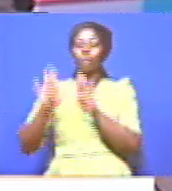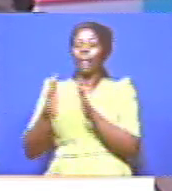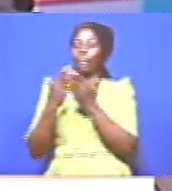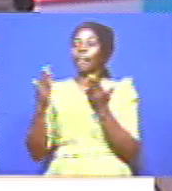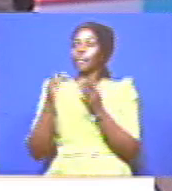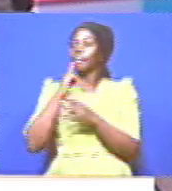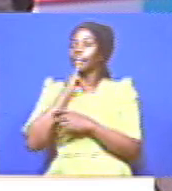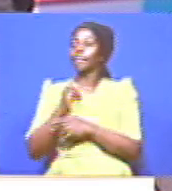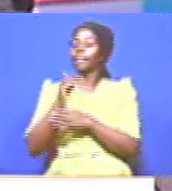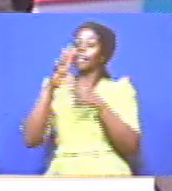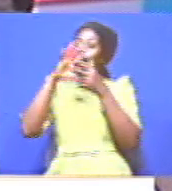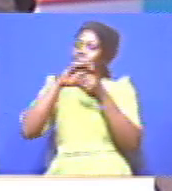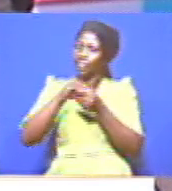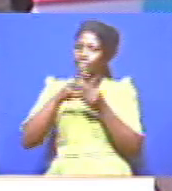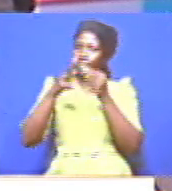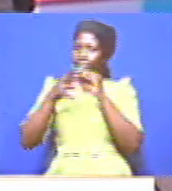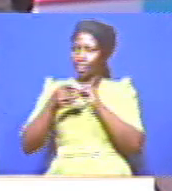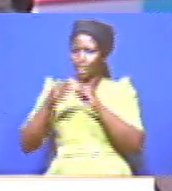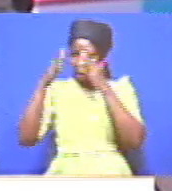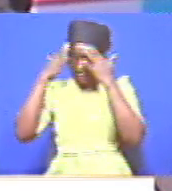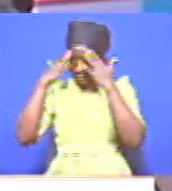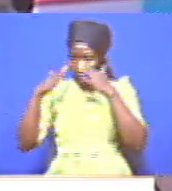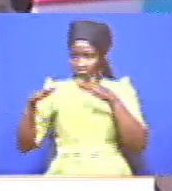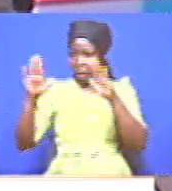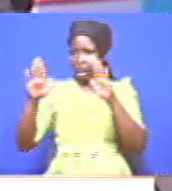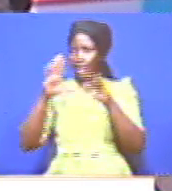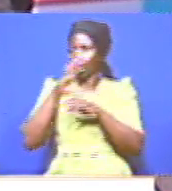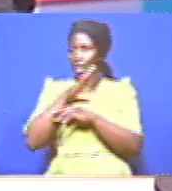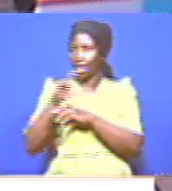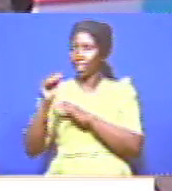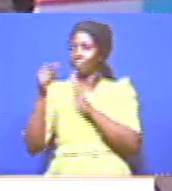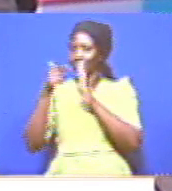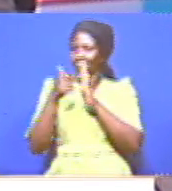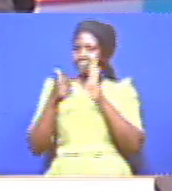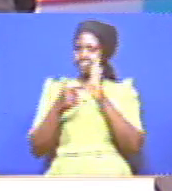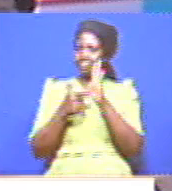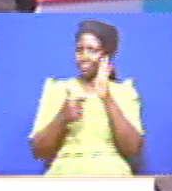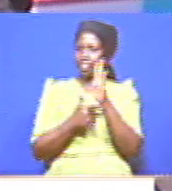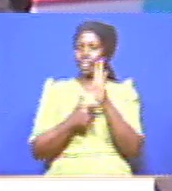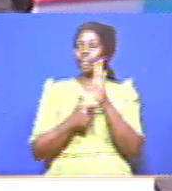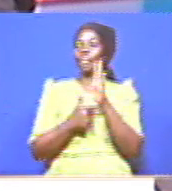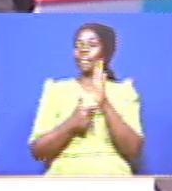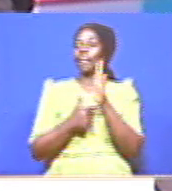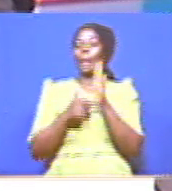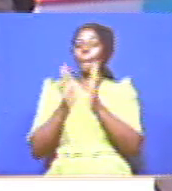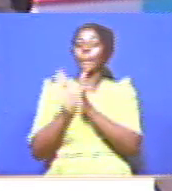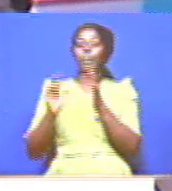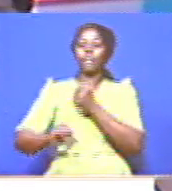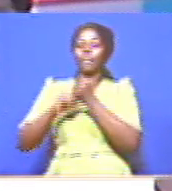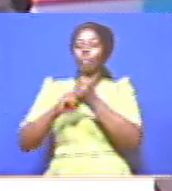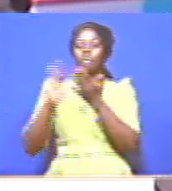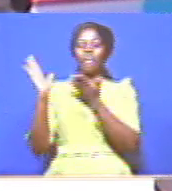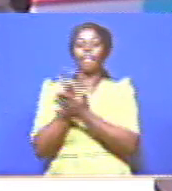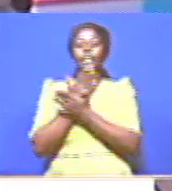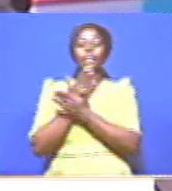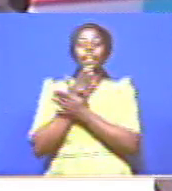really creating awareness and enlisting the public support mm-hmm. in the fight against corruption. Mm-hmm. This is very,